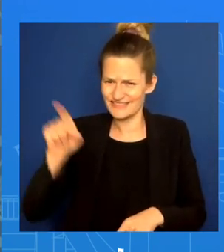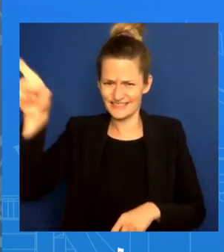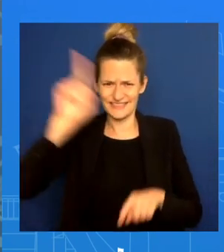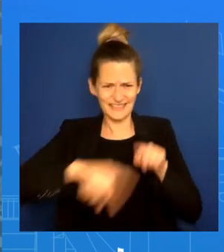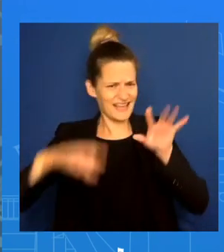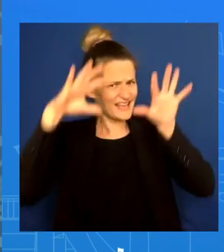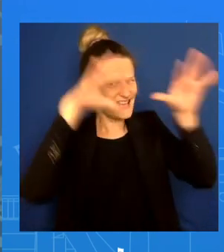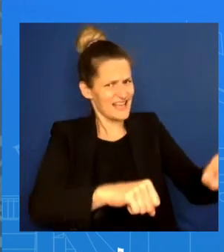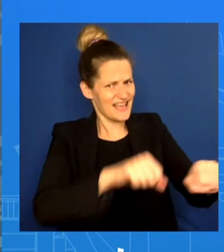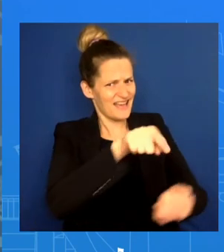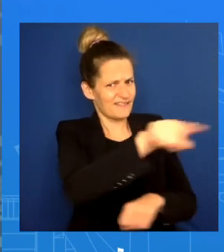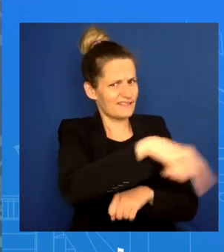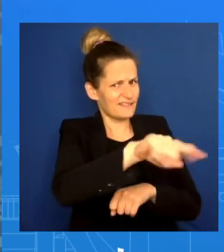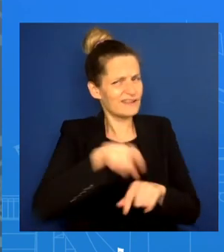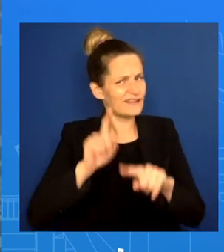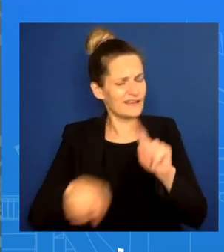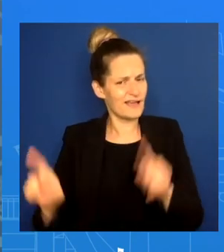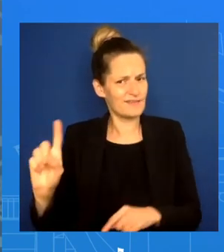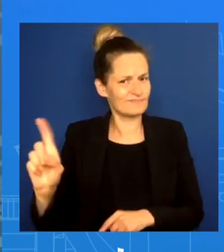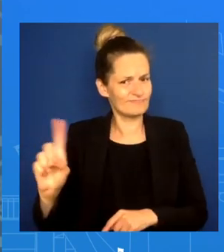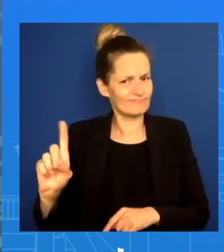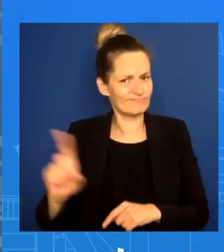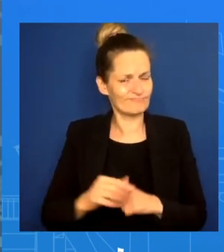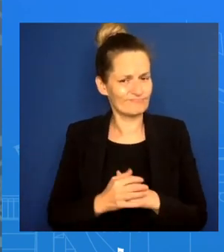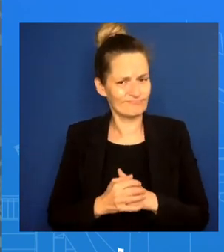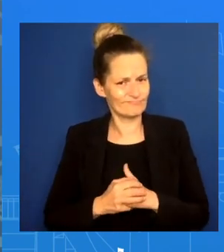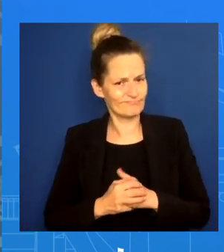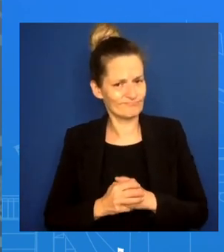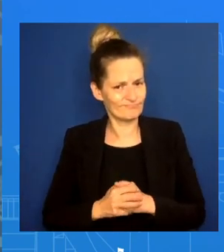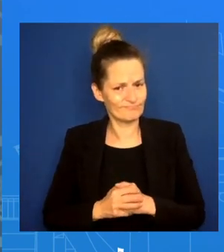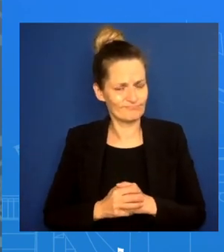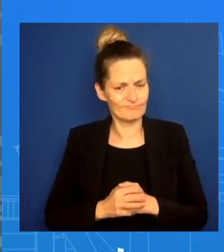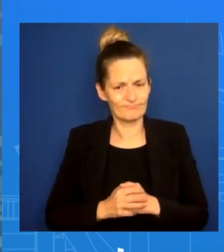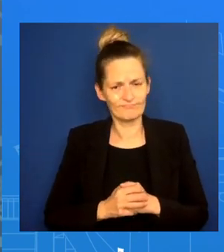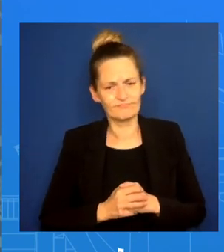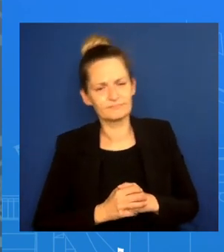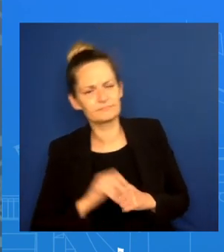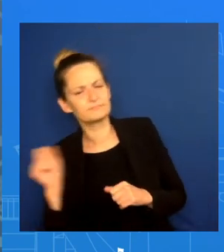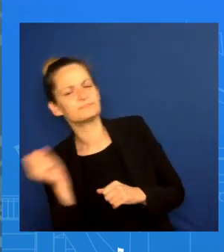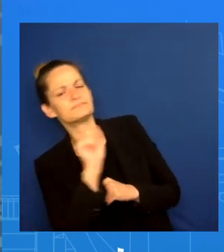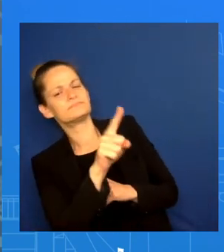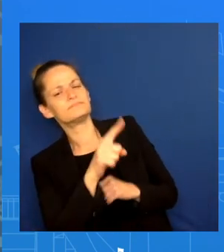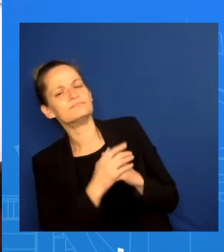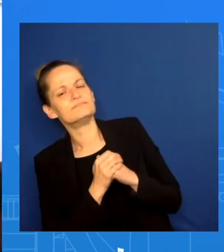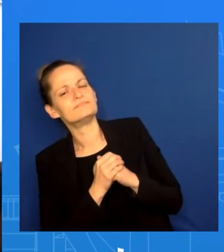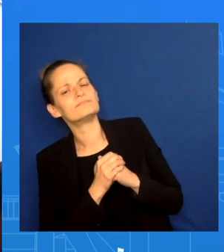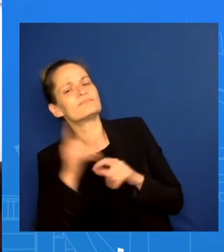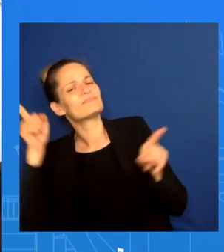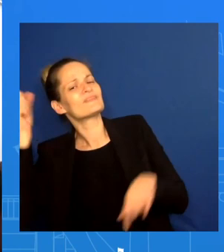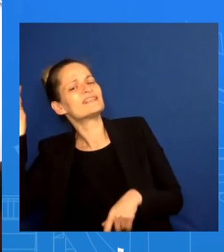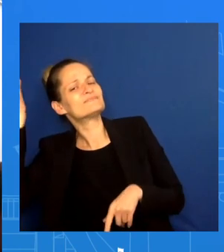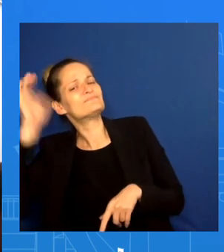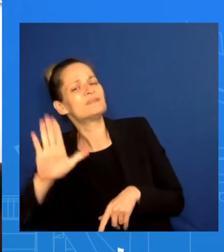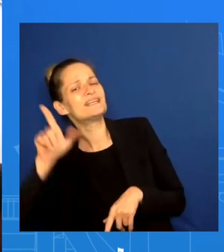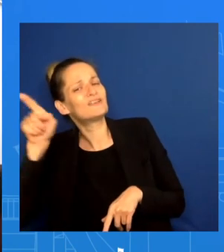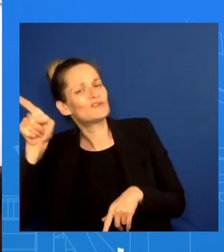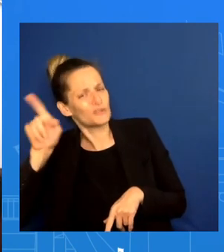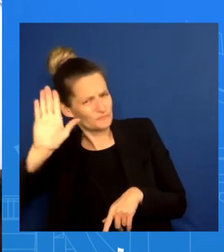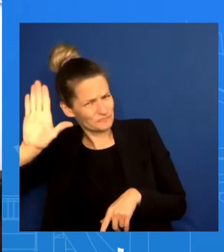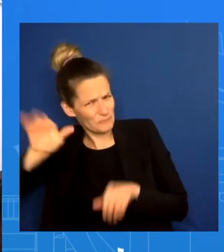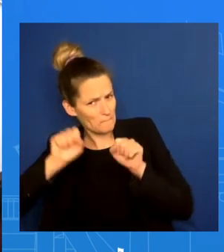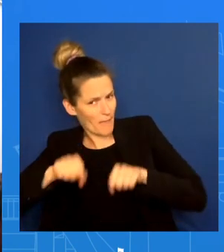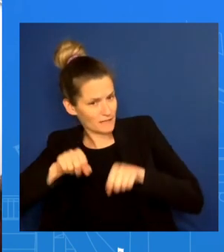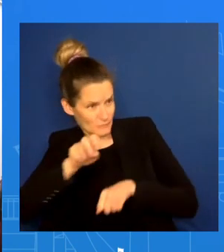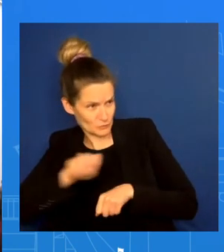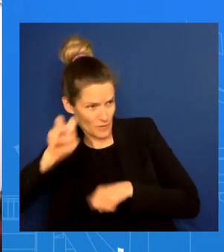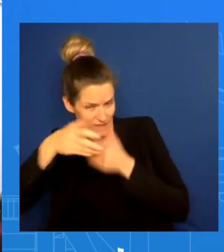the speaker's potential travel. It's well known that the Chinese have leveled threats, saying there'd be severe consequences. What would the